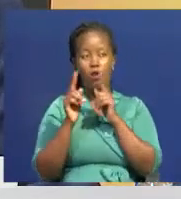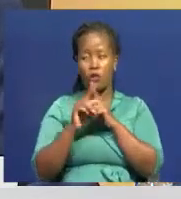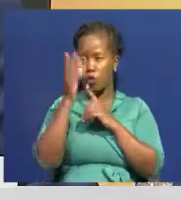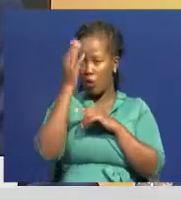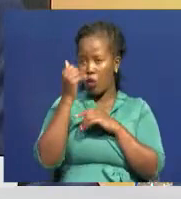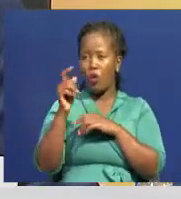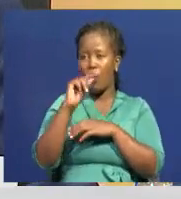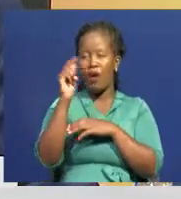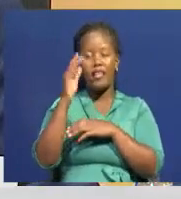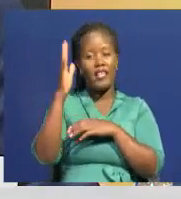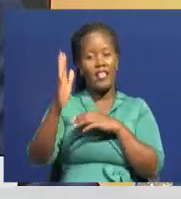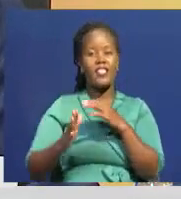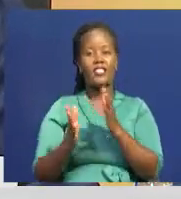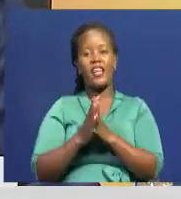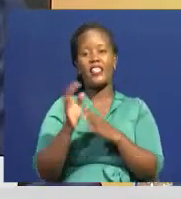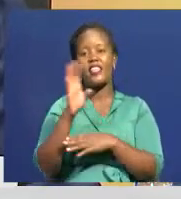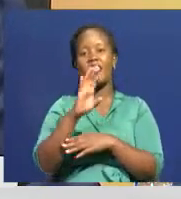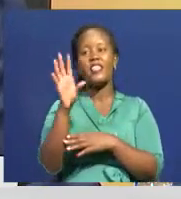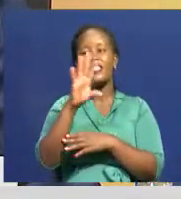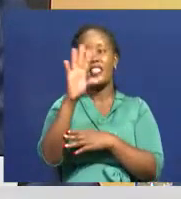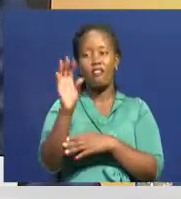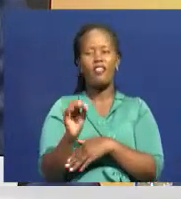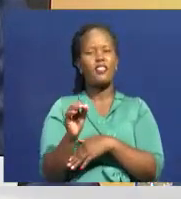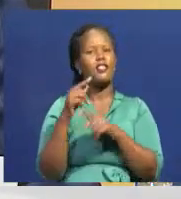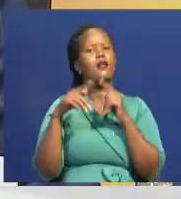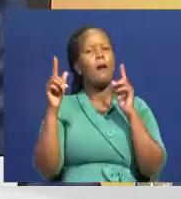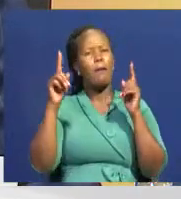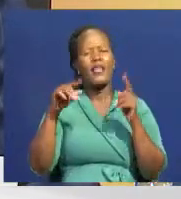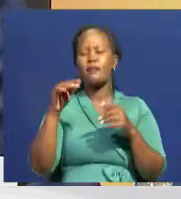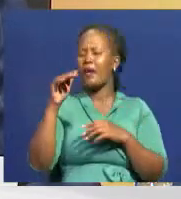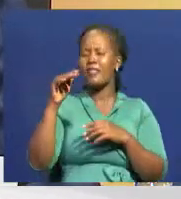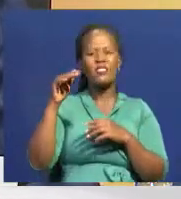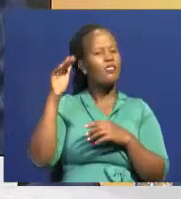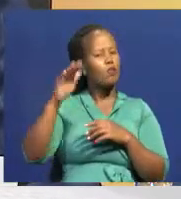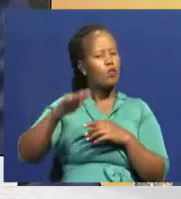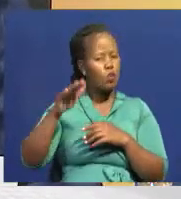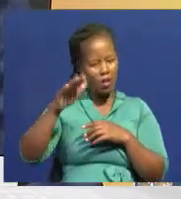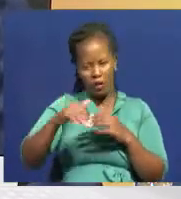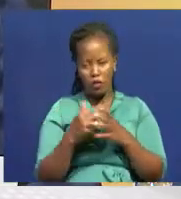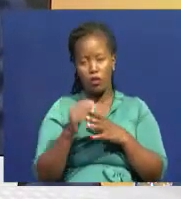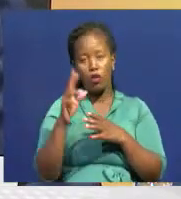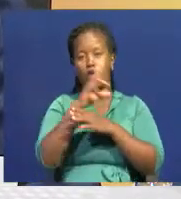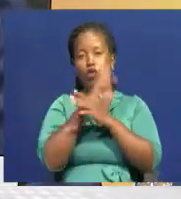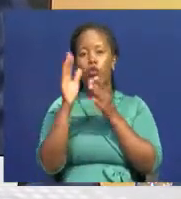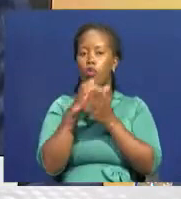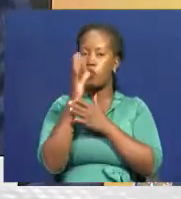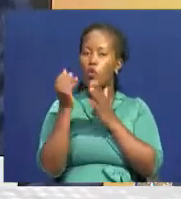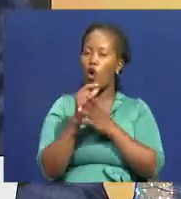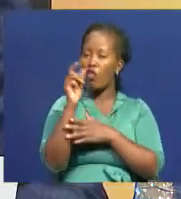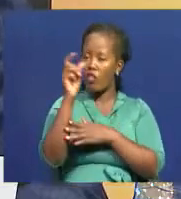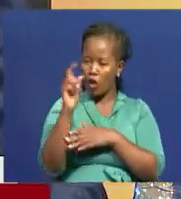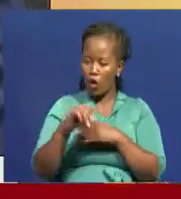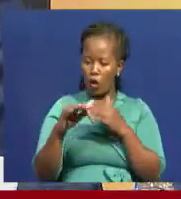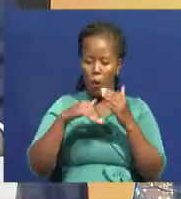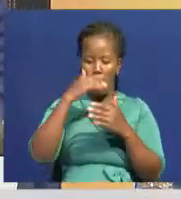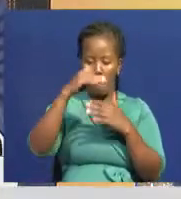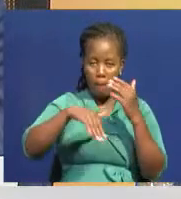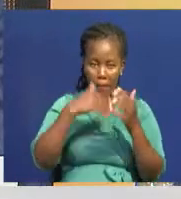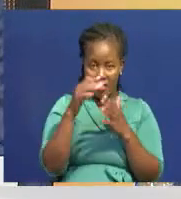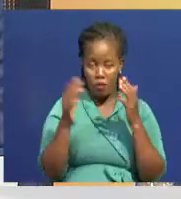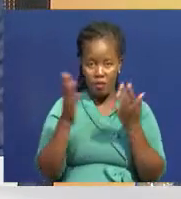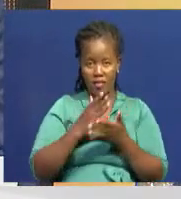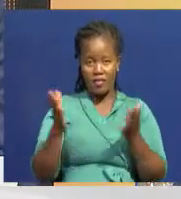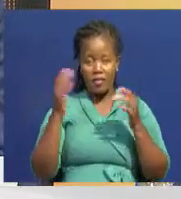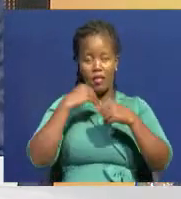Kenya as the East African hub. But I think we need to tone down to ensure that we use the localized produced items to make